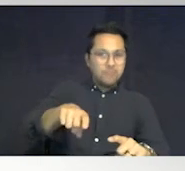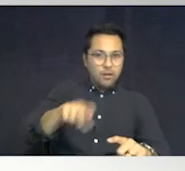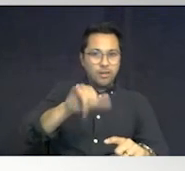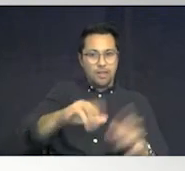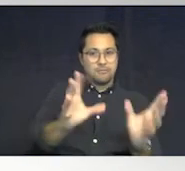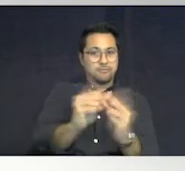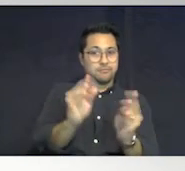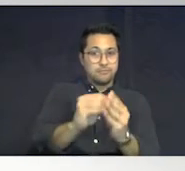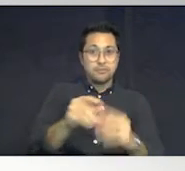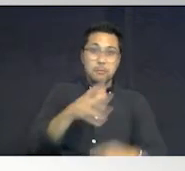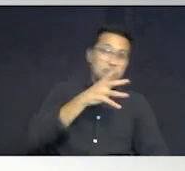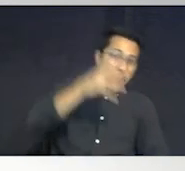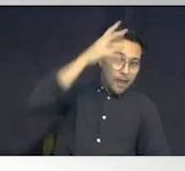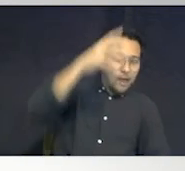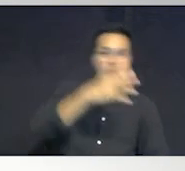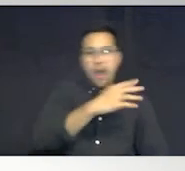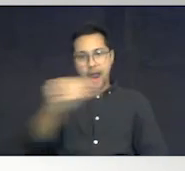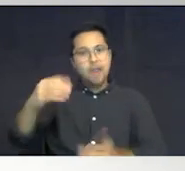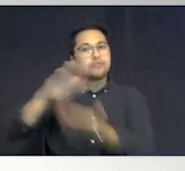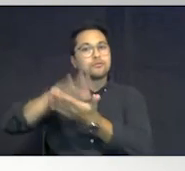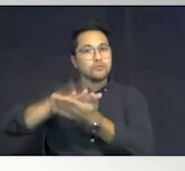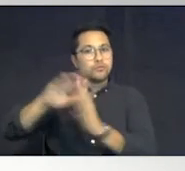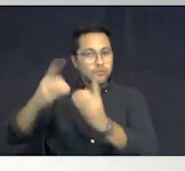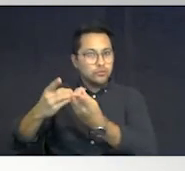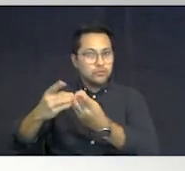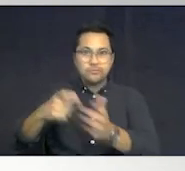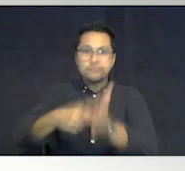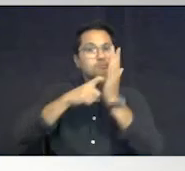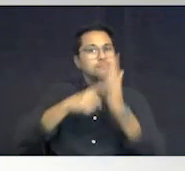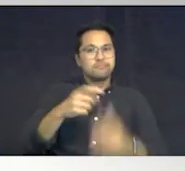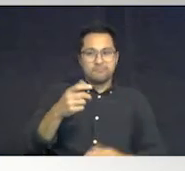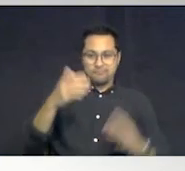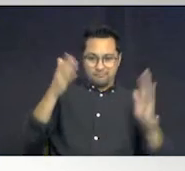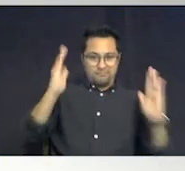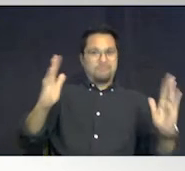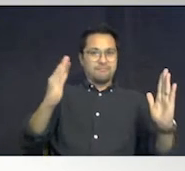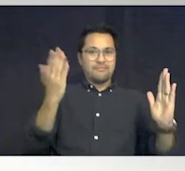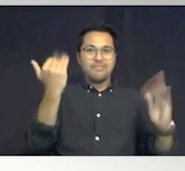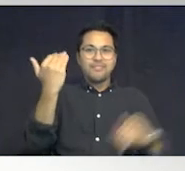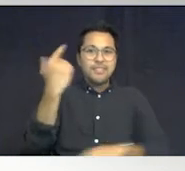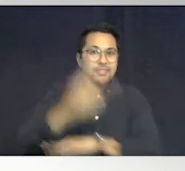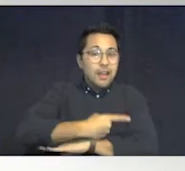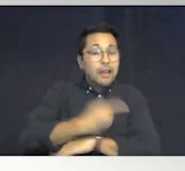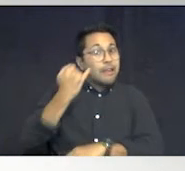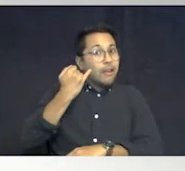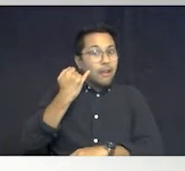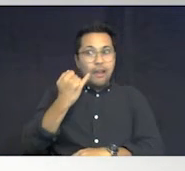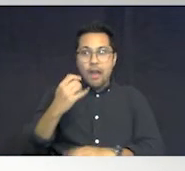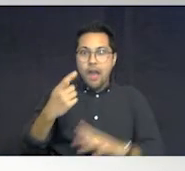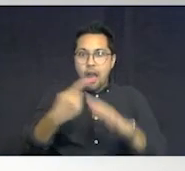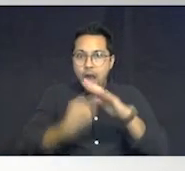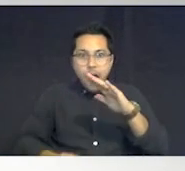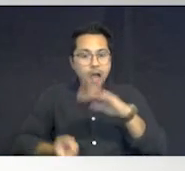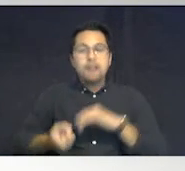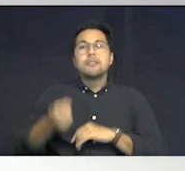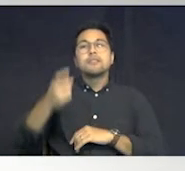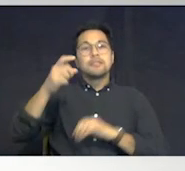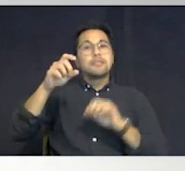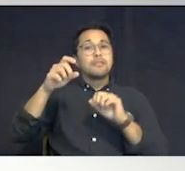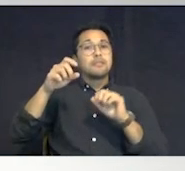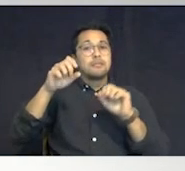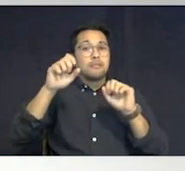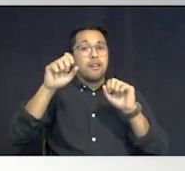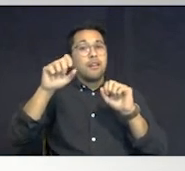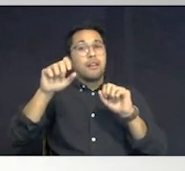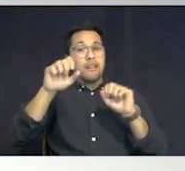does the school district. If either party does not meet that 15-day requirement, the other party may move and ask the ALJ to dismiss the